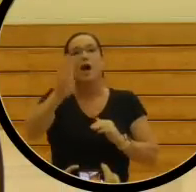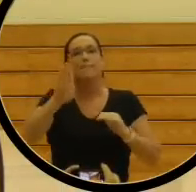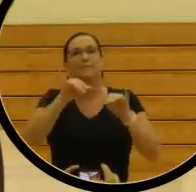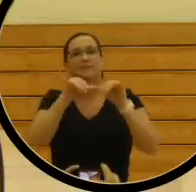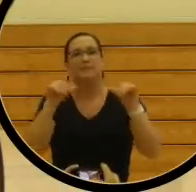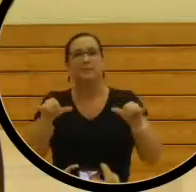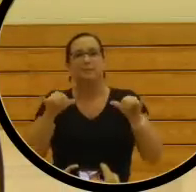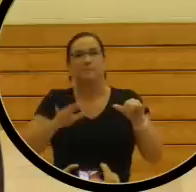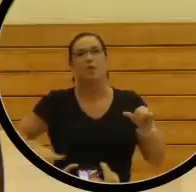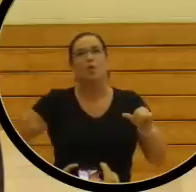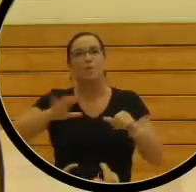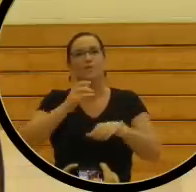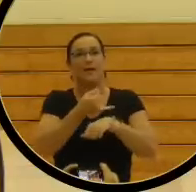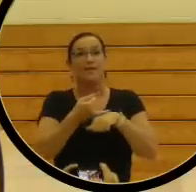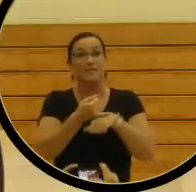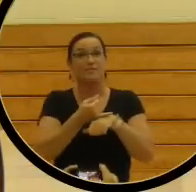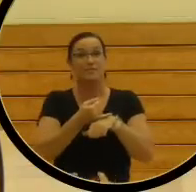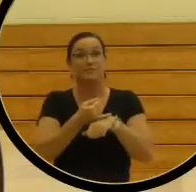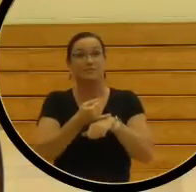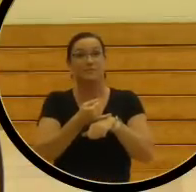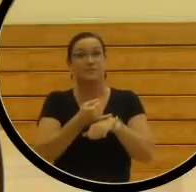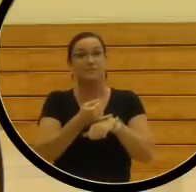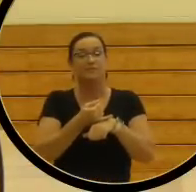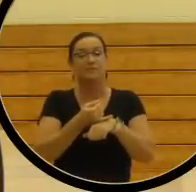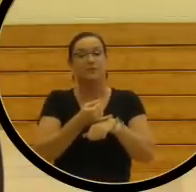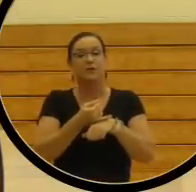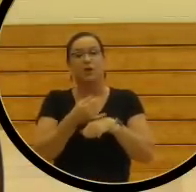island to kind of pick up where the county cannot